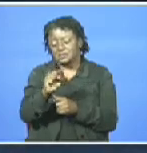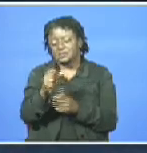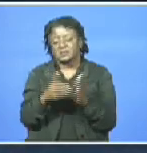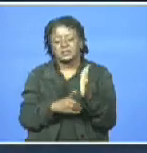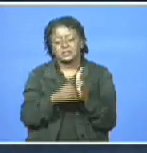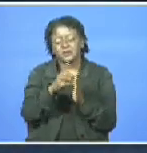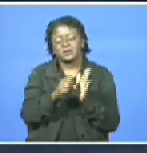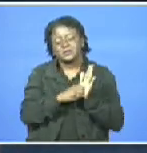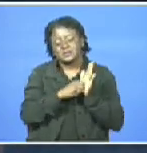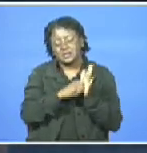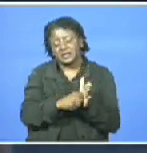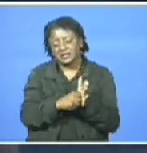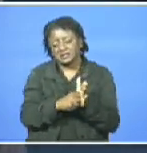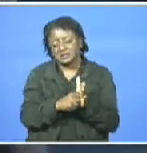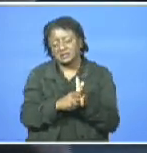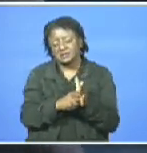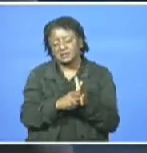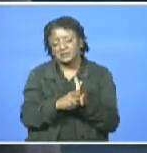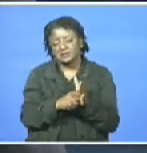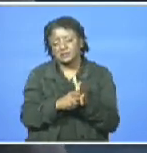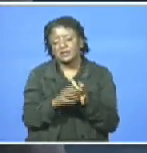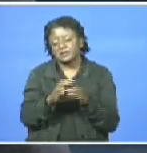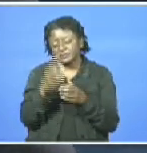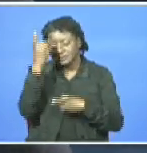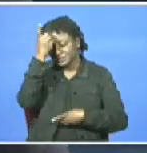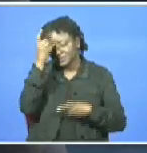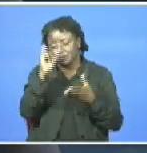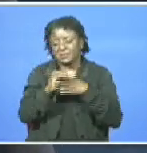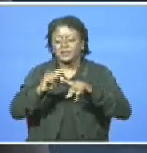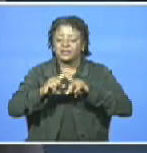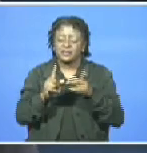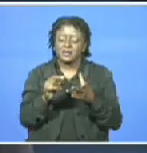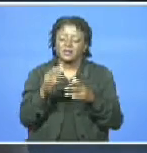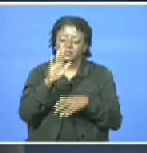developed signs and symptoms of measles, but that child was